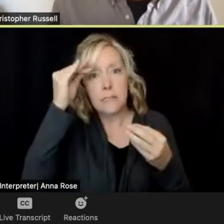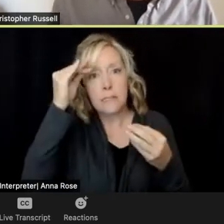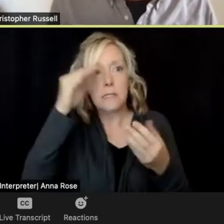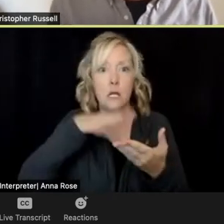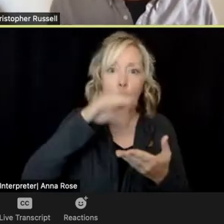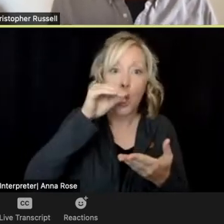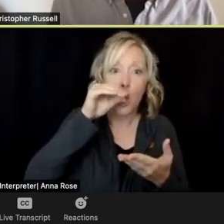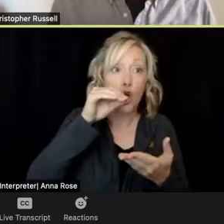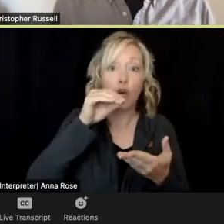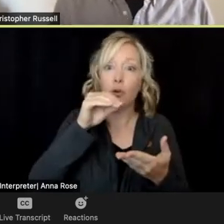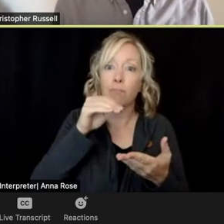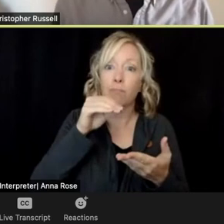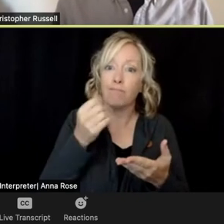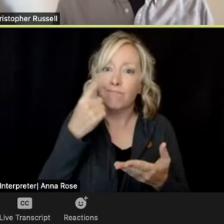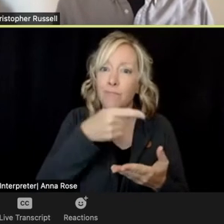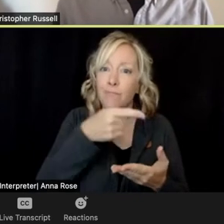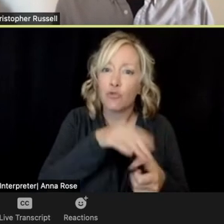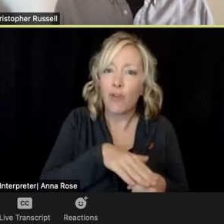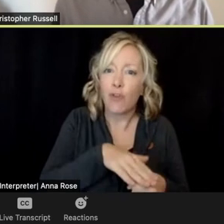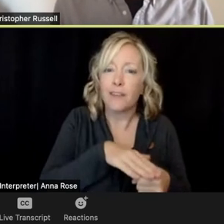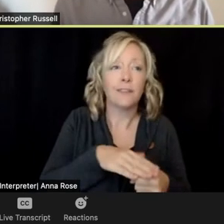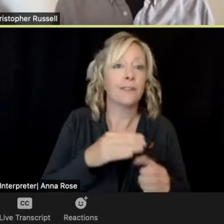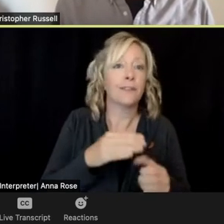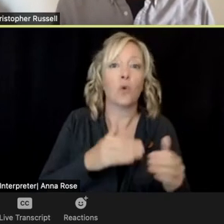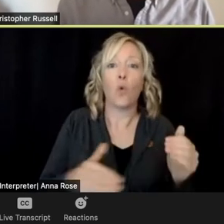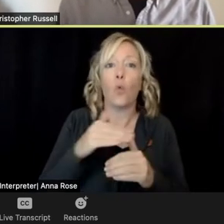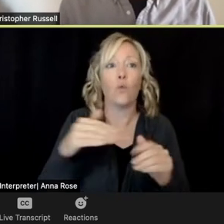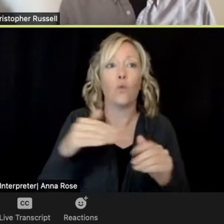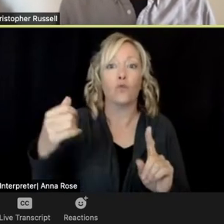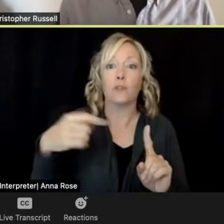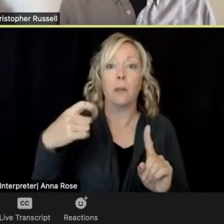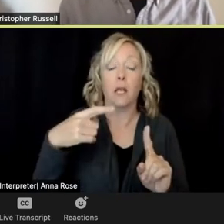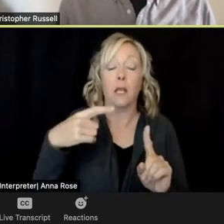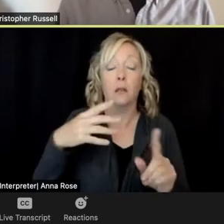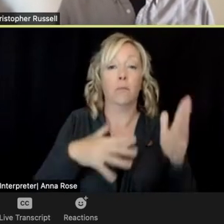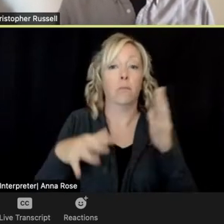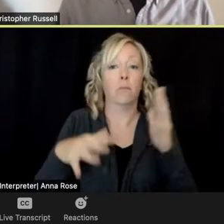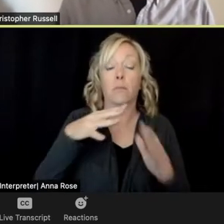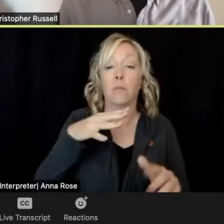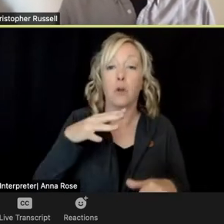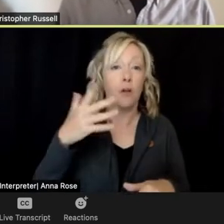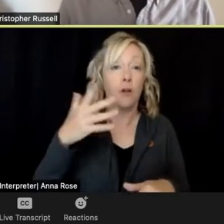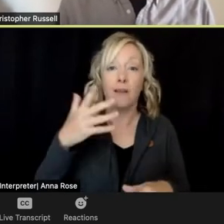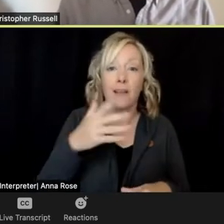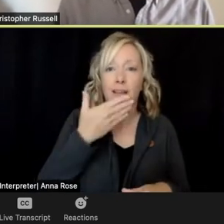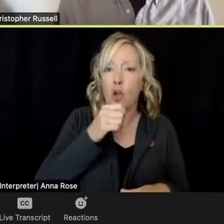stressed, when they're overstimulated? That's not a conducive time for learning on a neurological level.